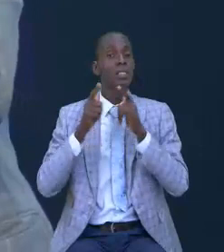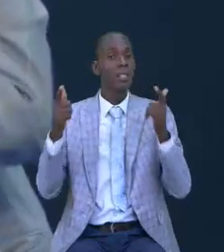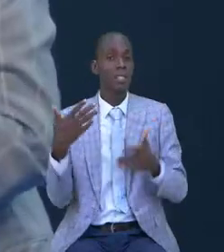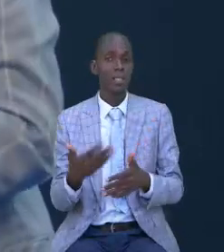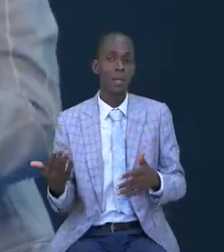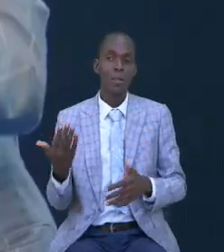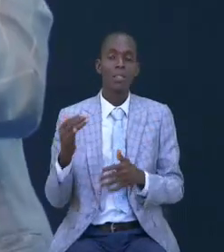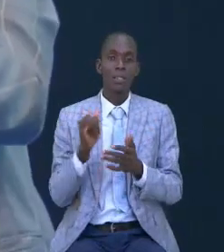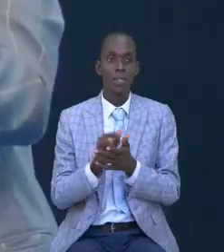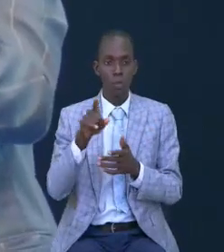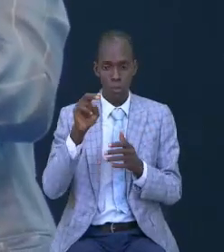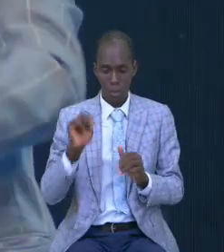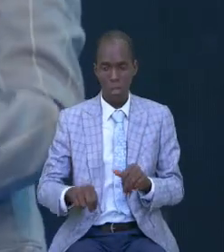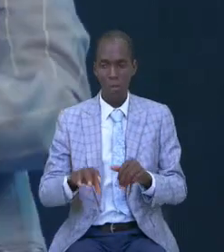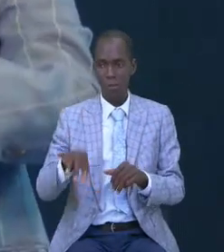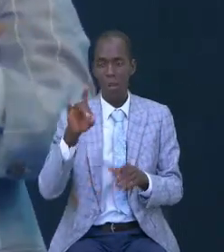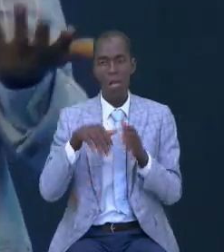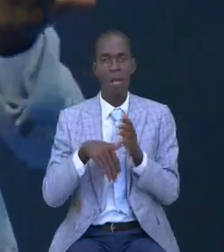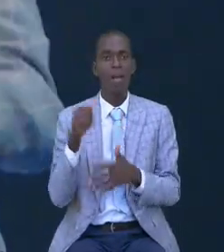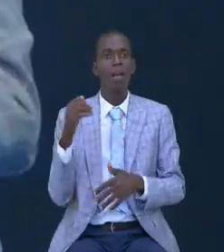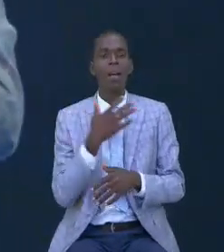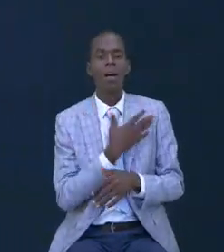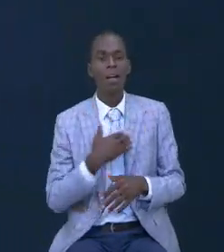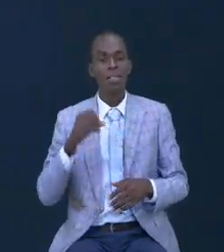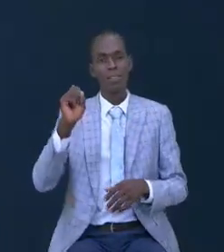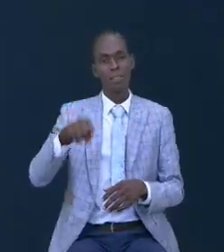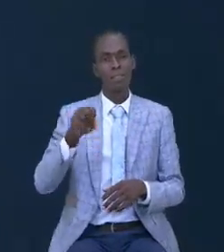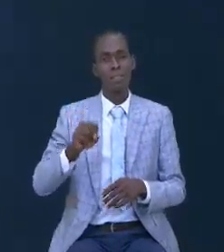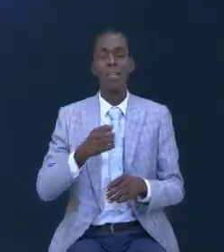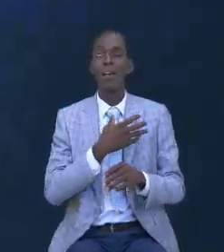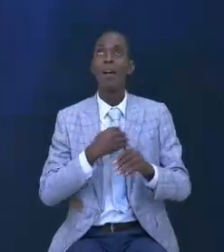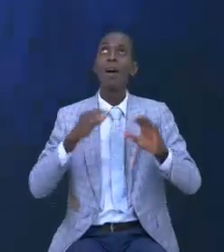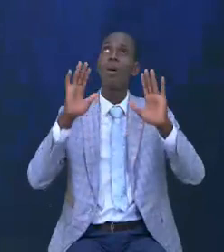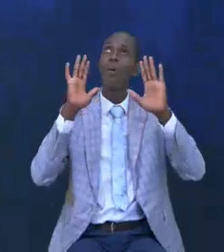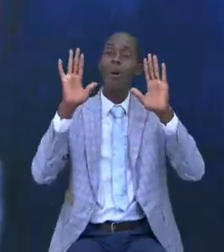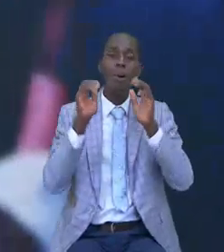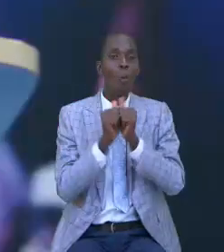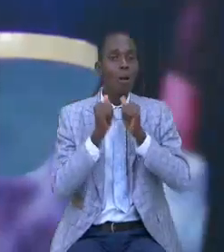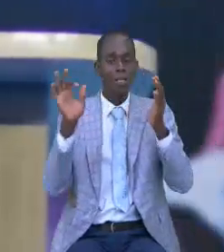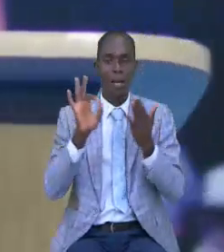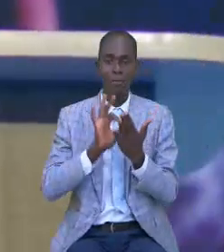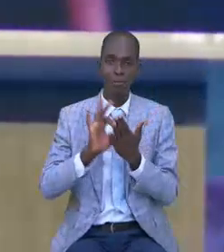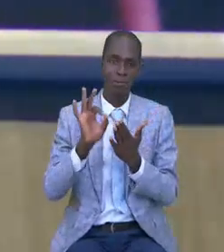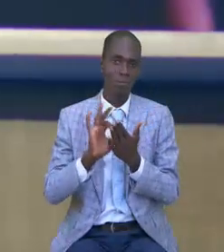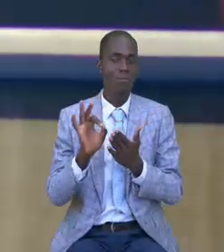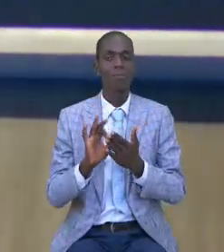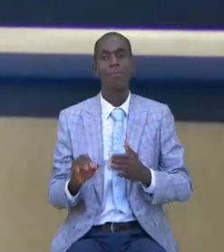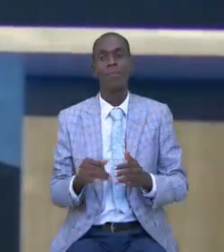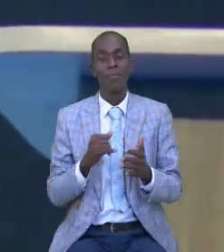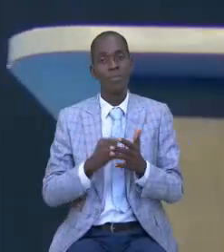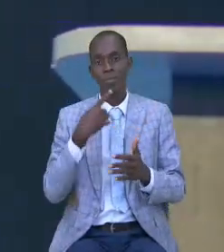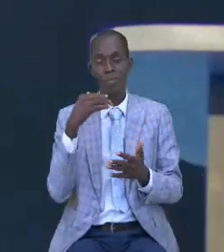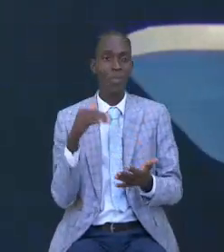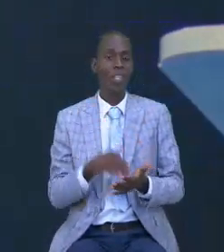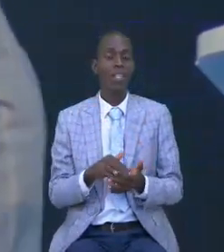past finding out, yea, and wonders without number. He tells us again, he says,